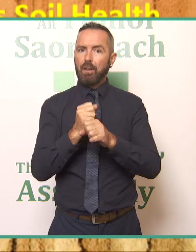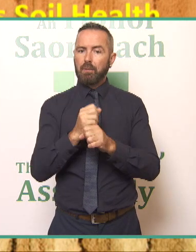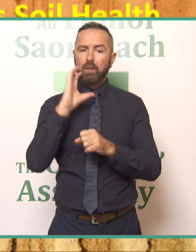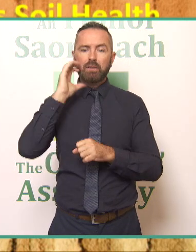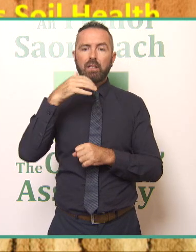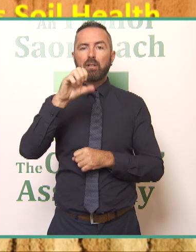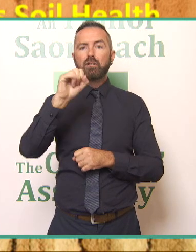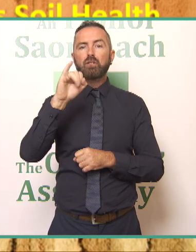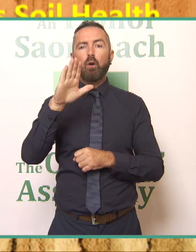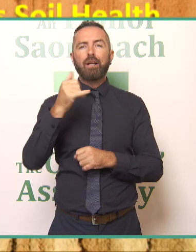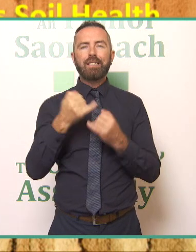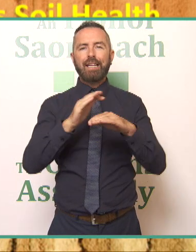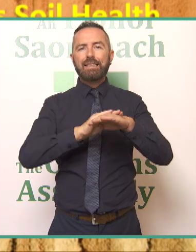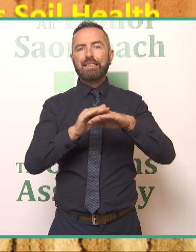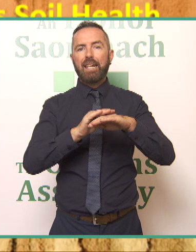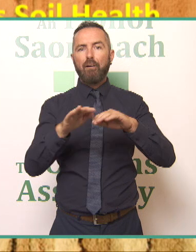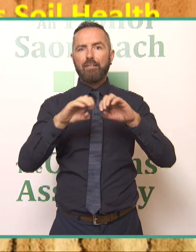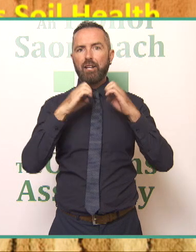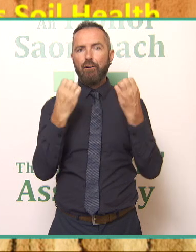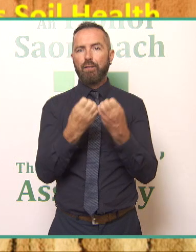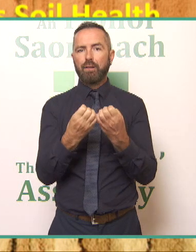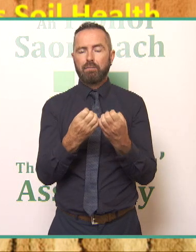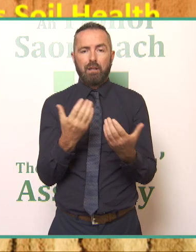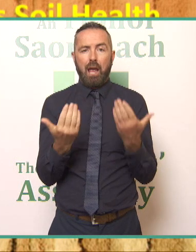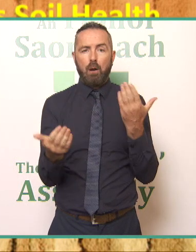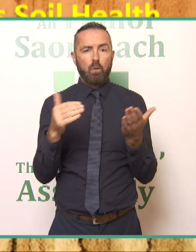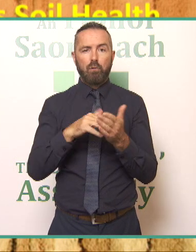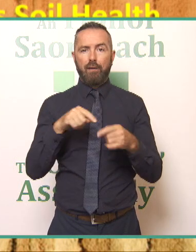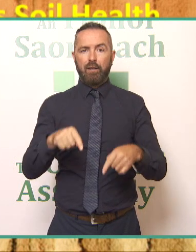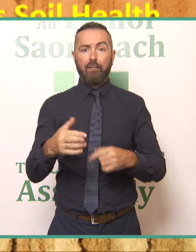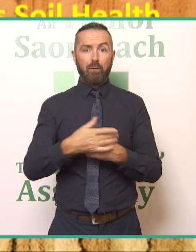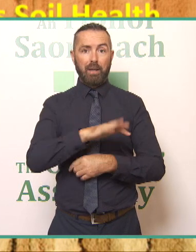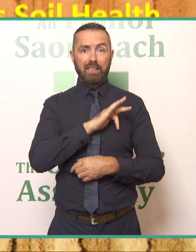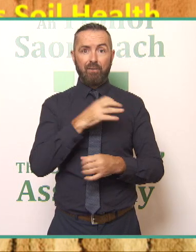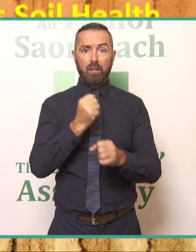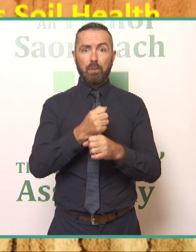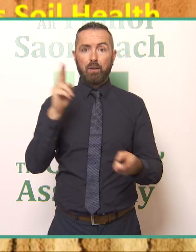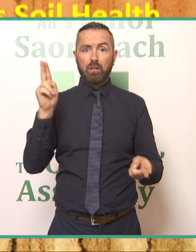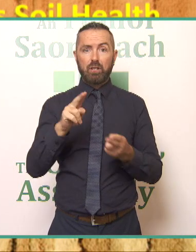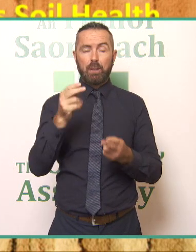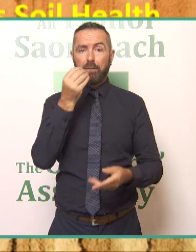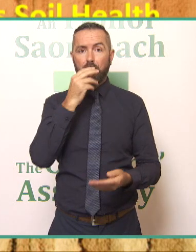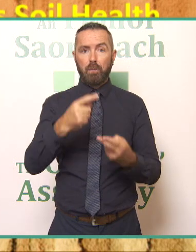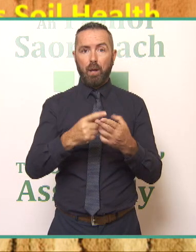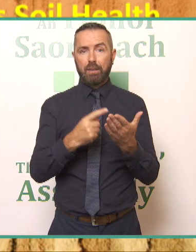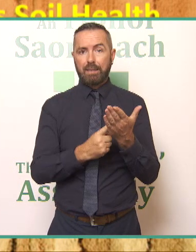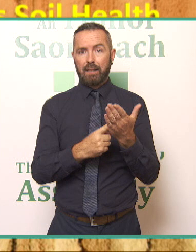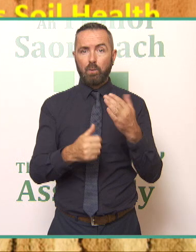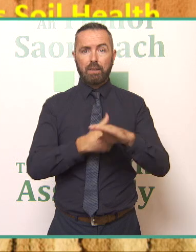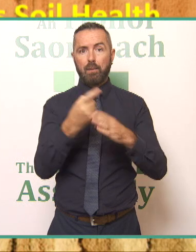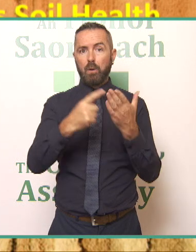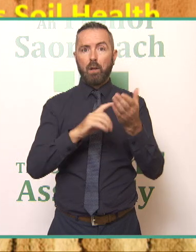earth. And basically, how do we get to this point? For me, it's about the cheap food policy. We set out policy to create cheap